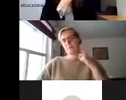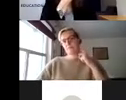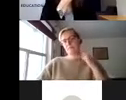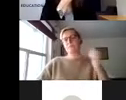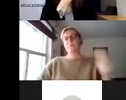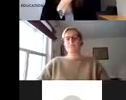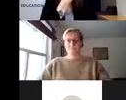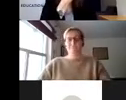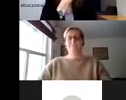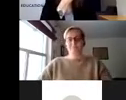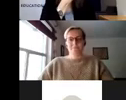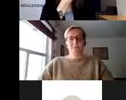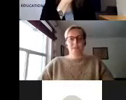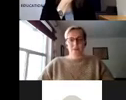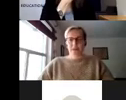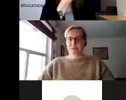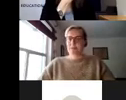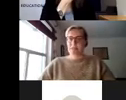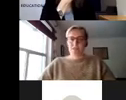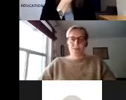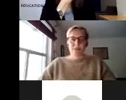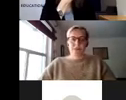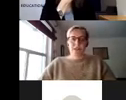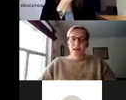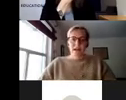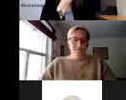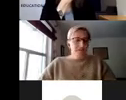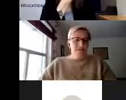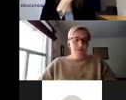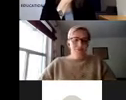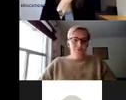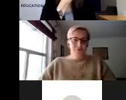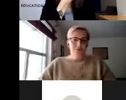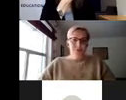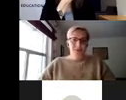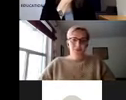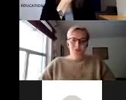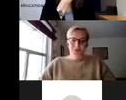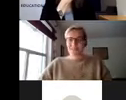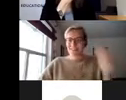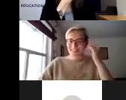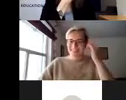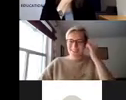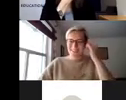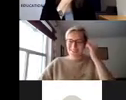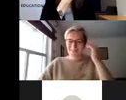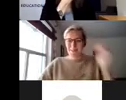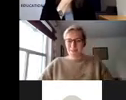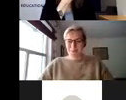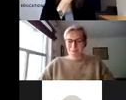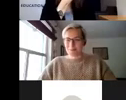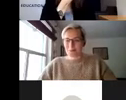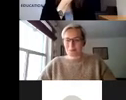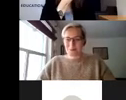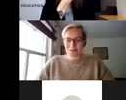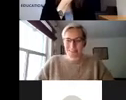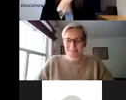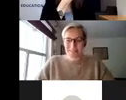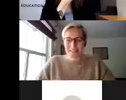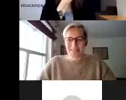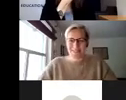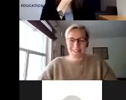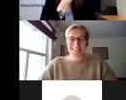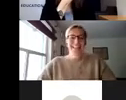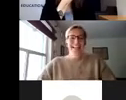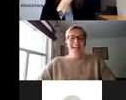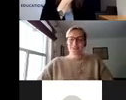happen. Great, thank you. I see a comment from Suzette Montreuil. Hello, fellow board member of CNPEA